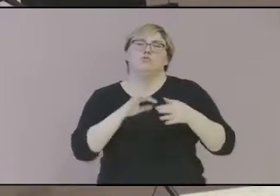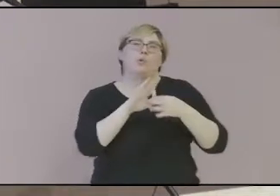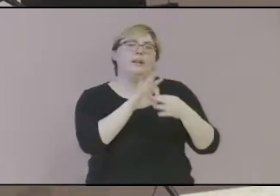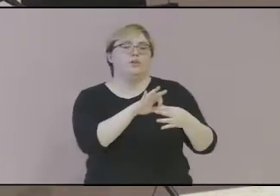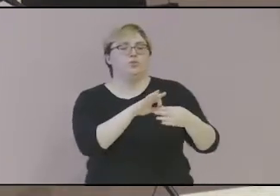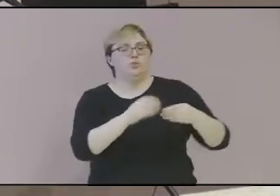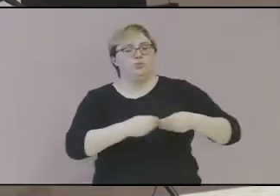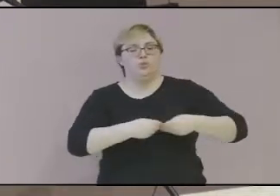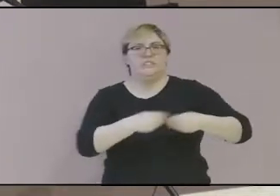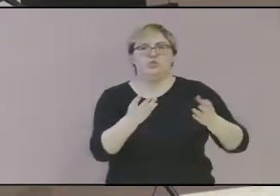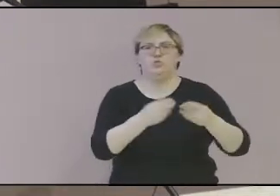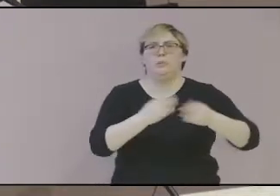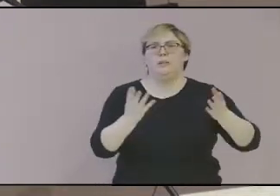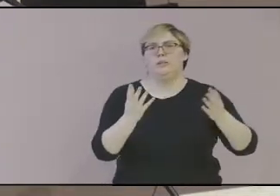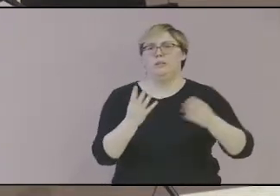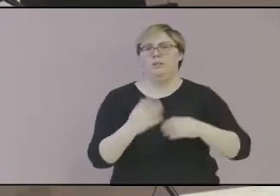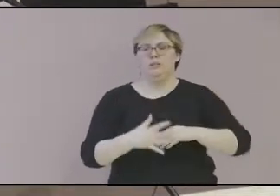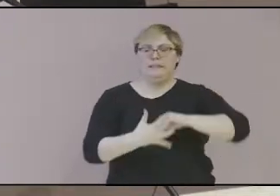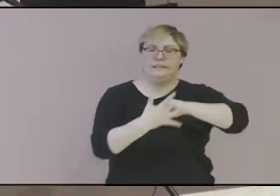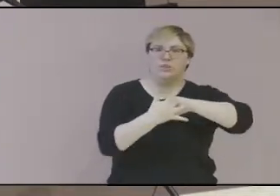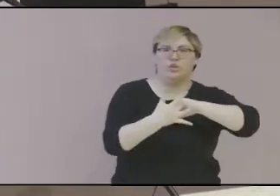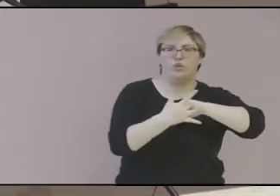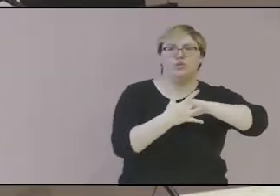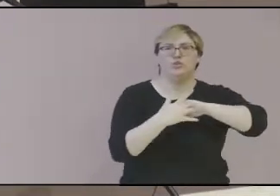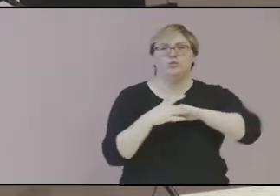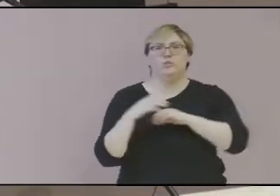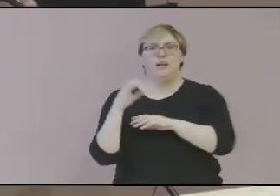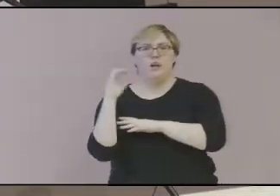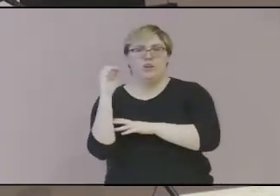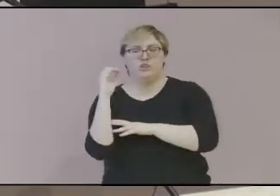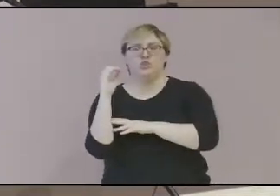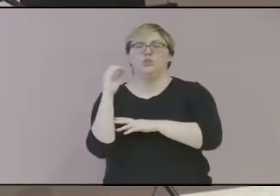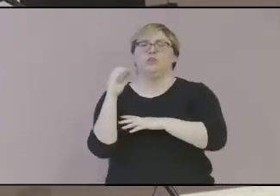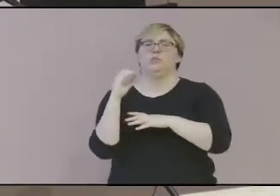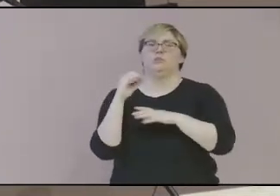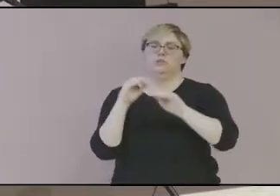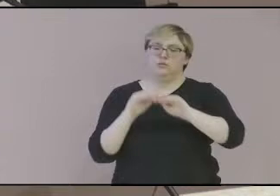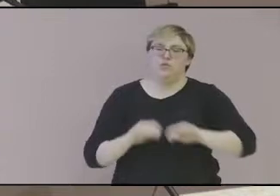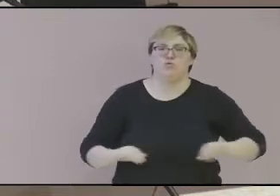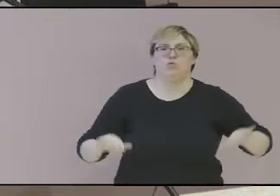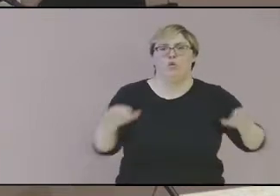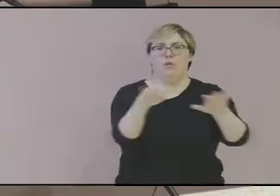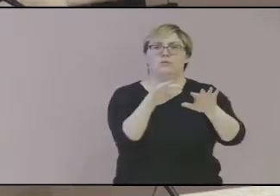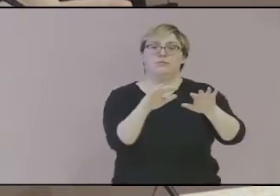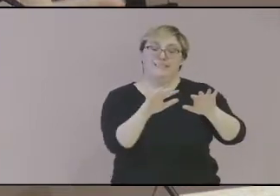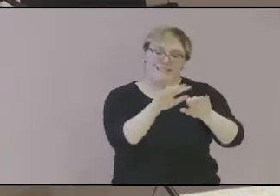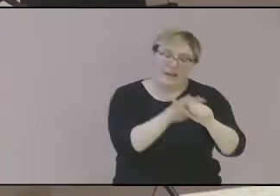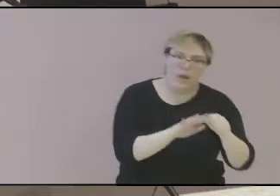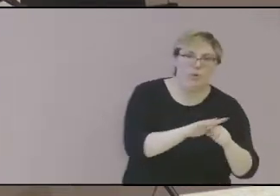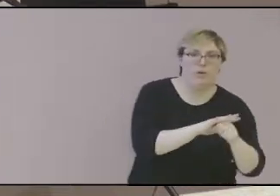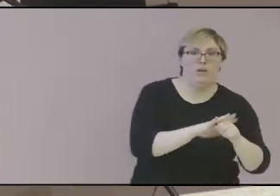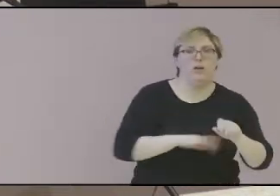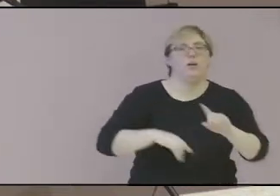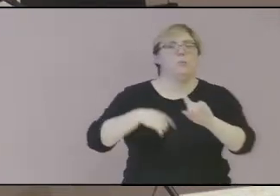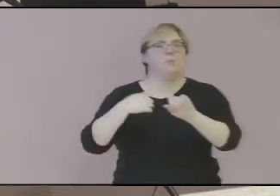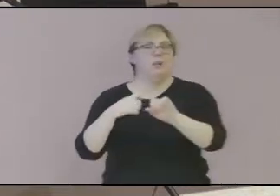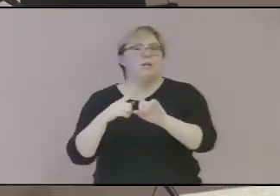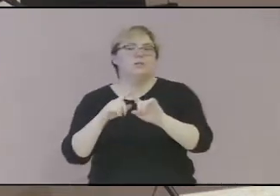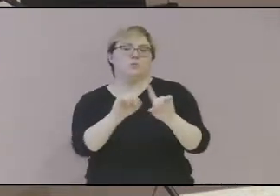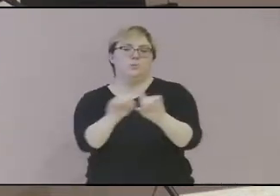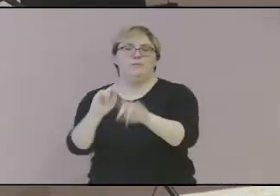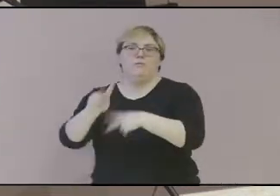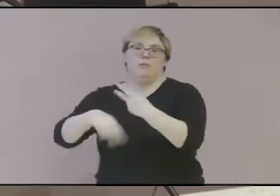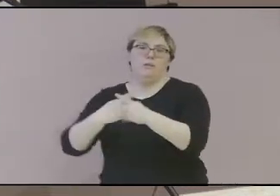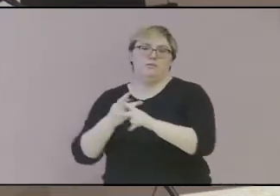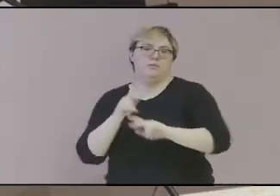oxygen and other equipment across regions and across populations. Hence the subtitle of my talk, which